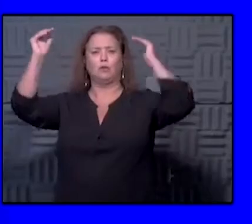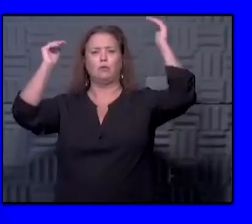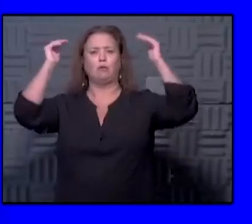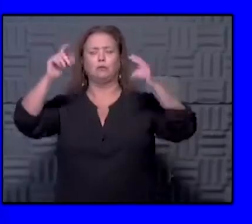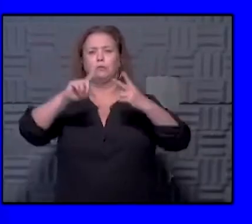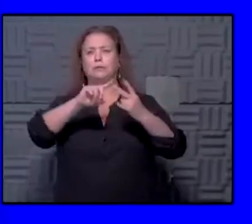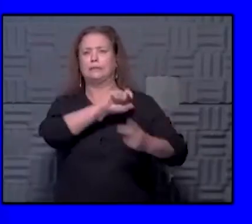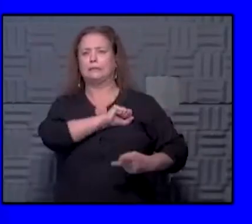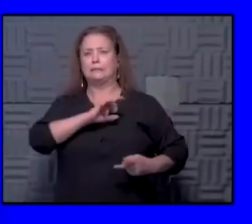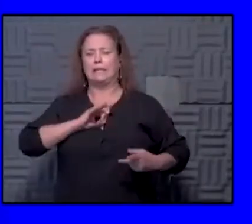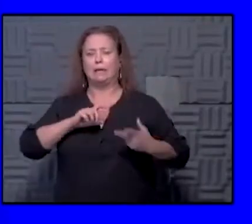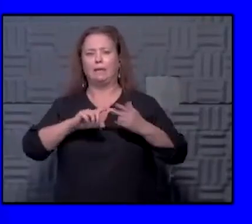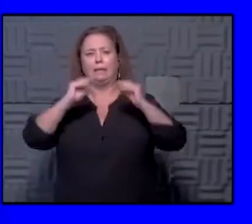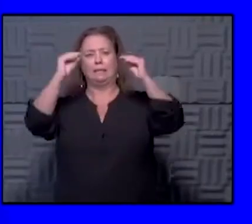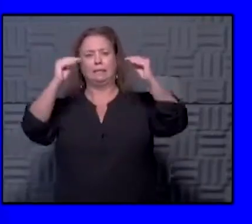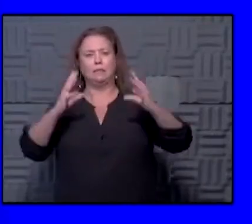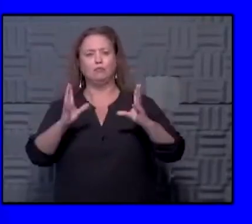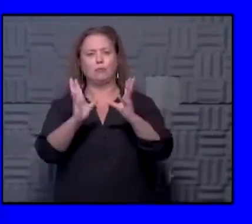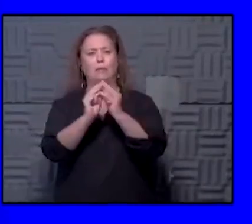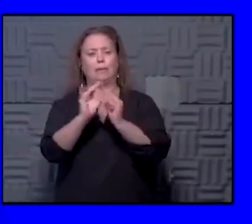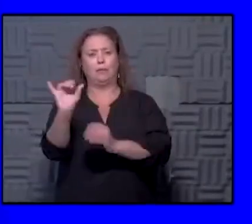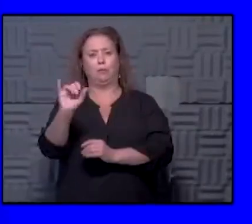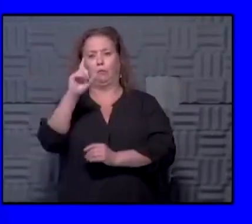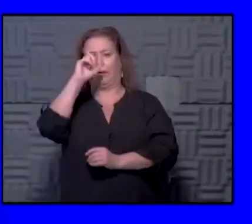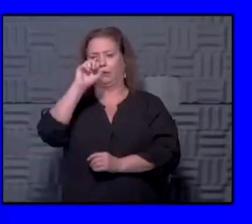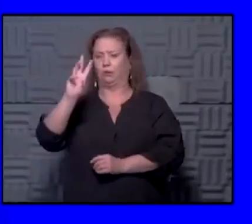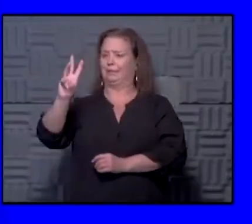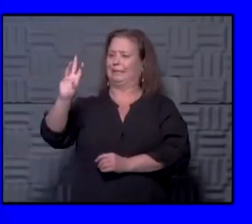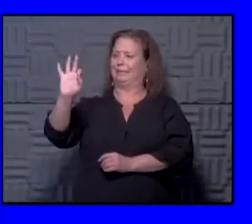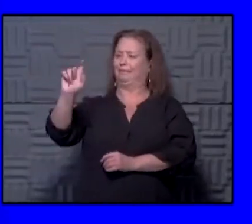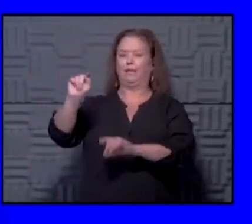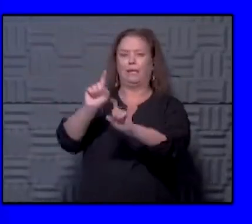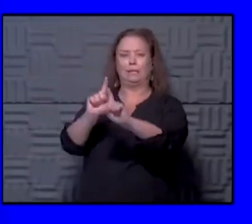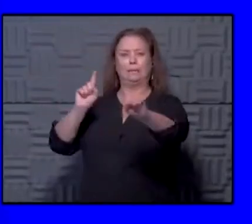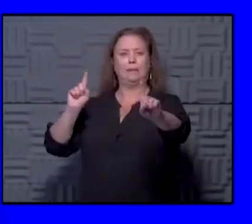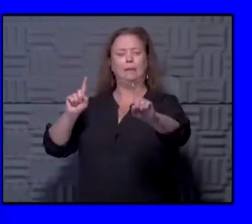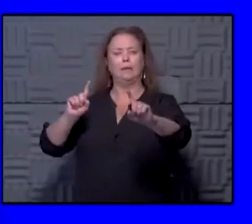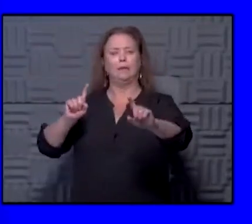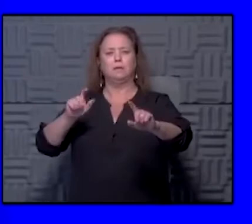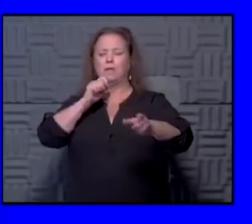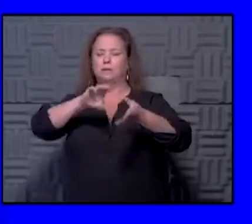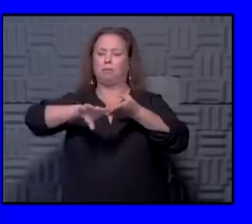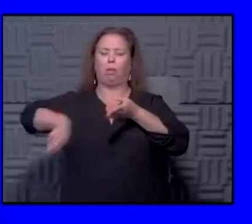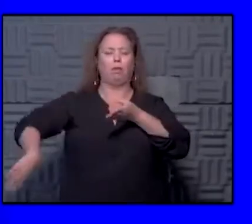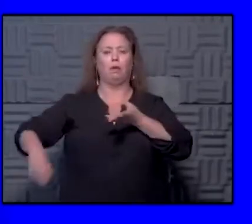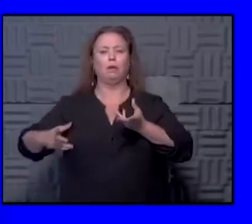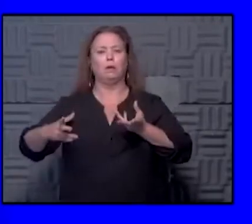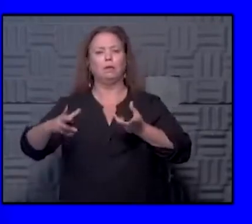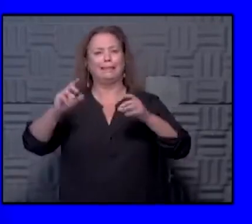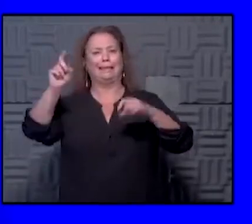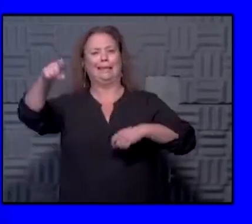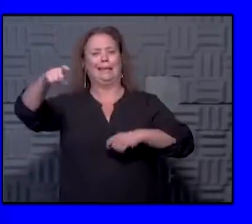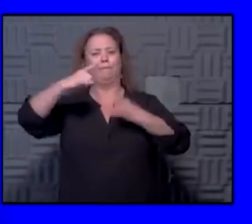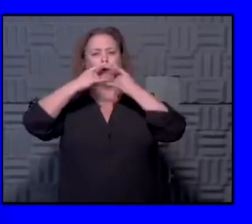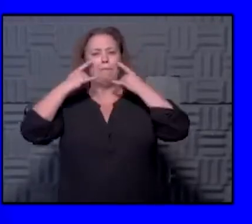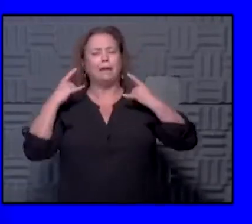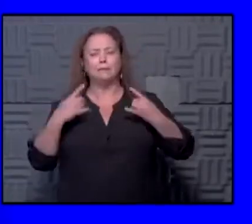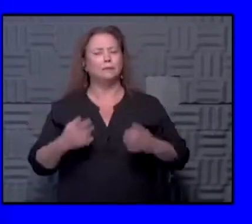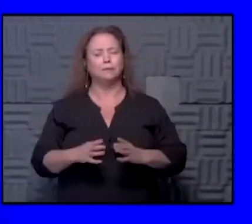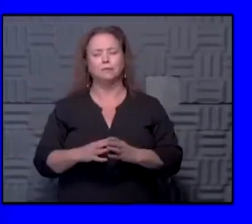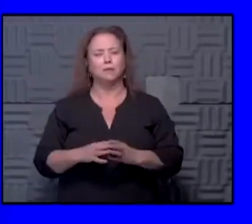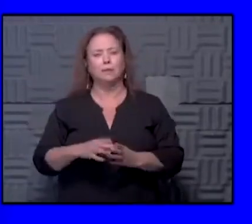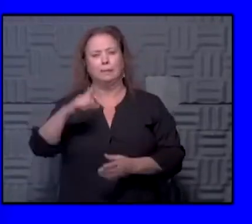the staff and the teachers that are meeting. Just because you're 6 feet away doesn't negate really the need to wear a mask.